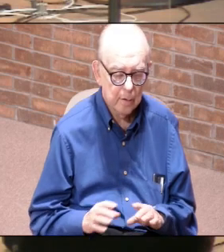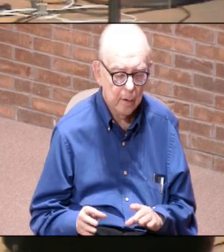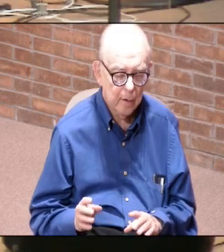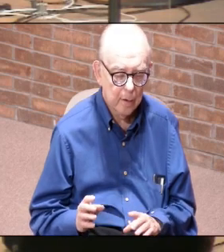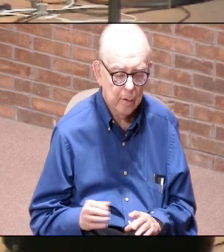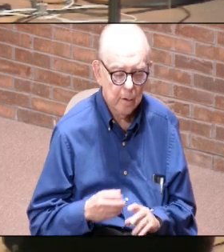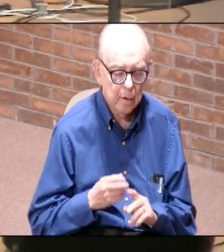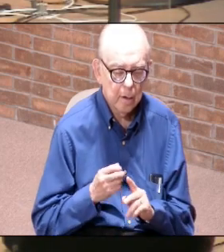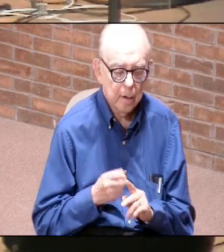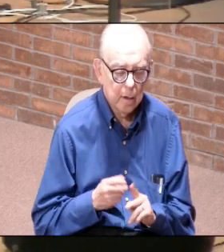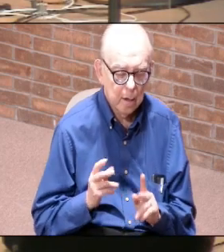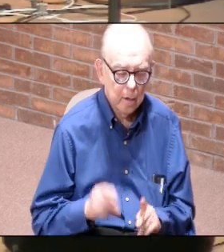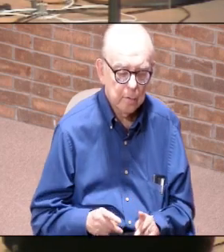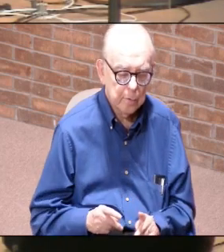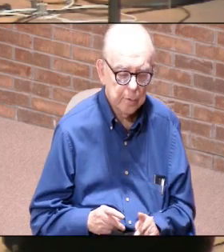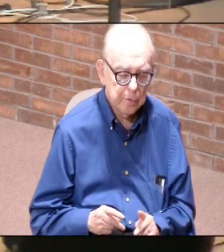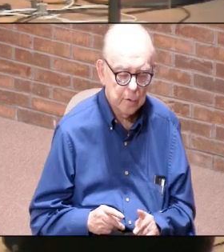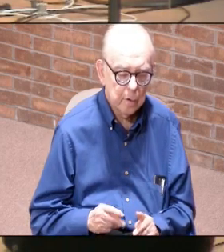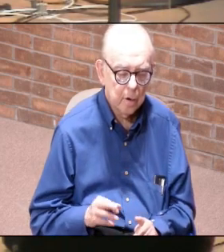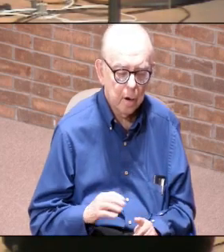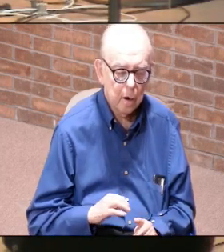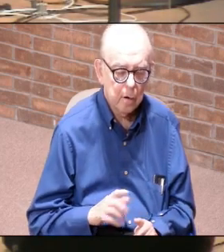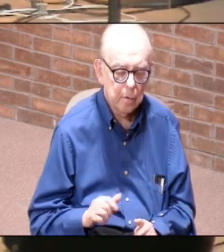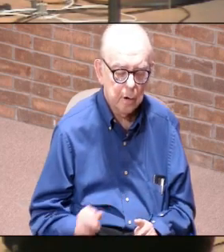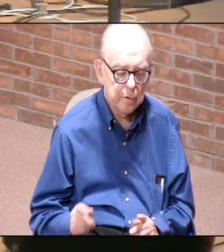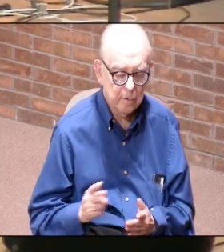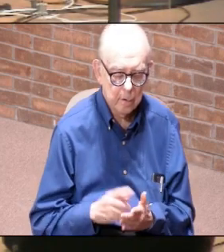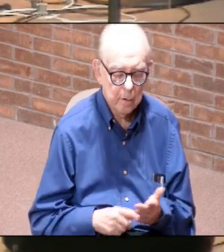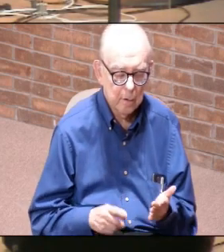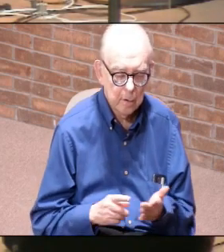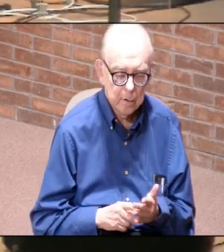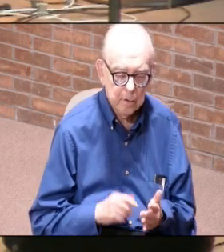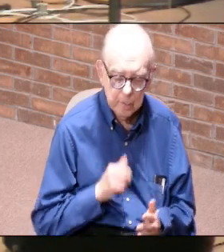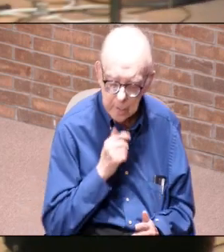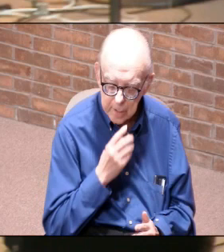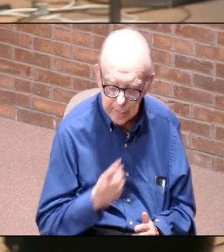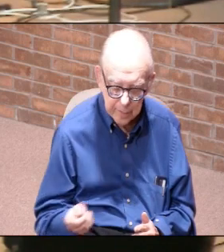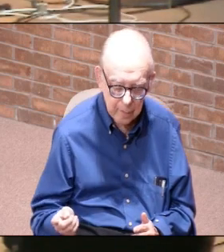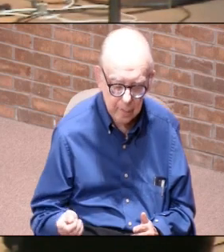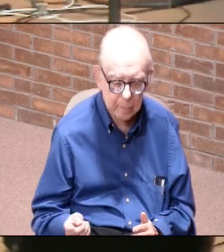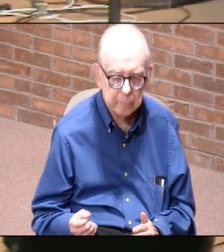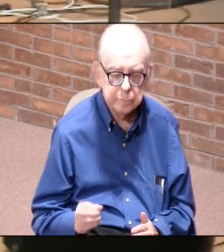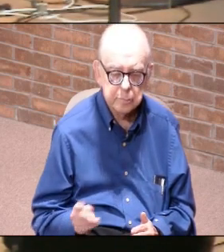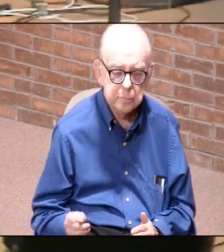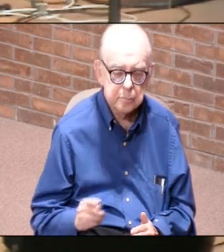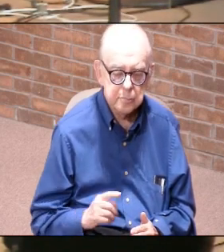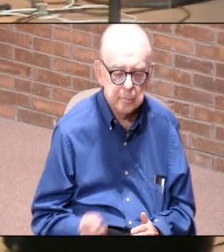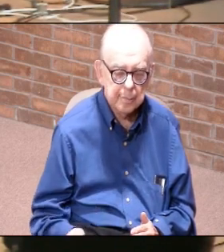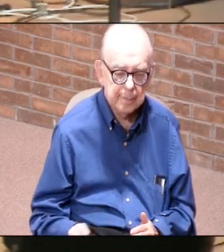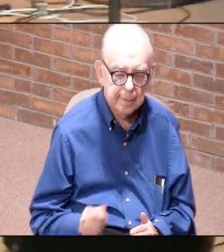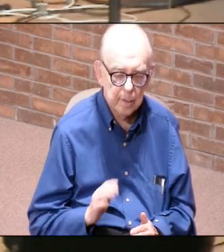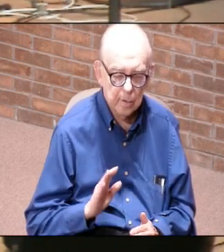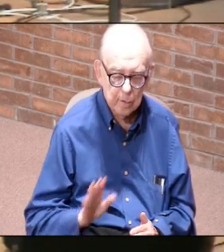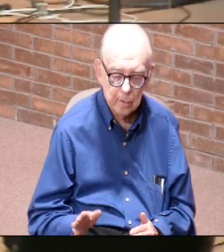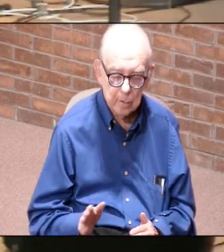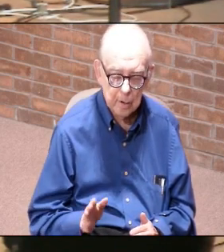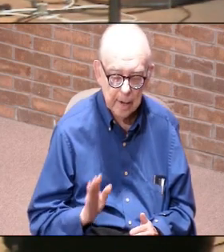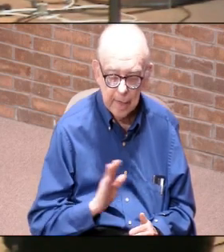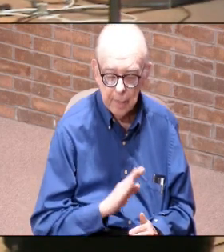they treated everybody with racial prejudice, you aren't them, so you're their